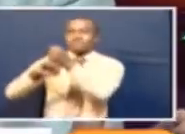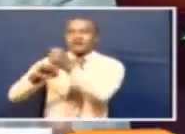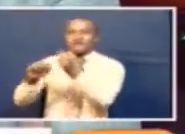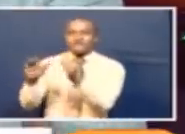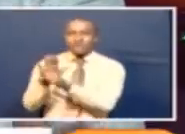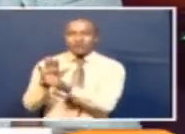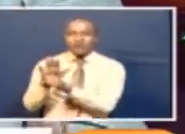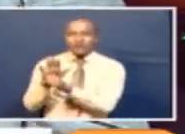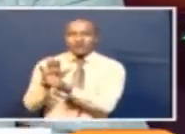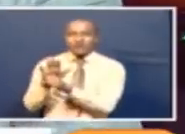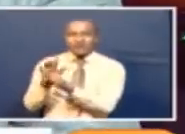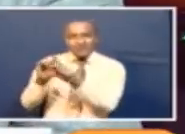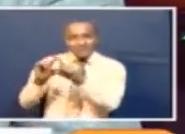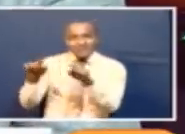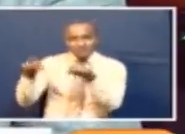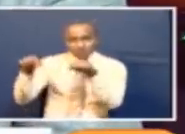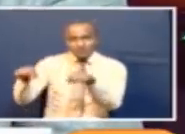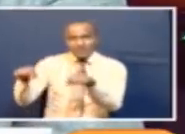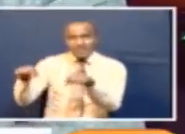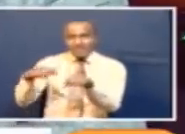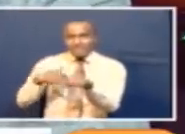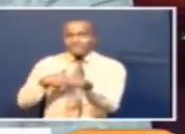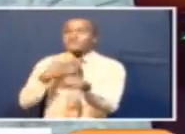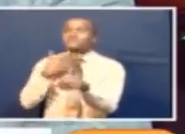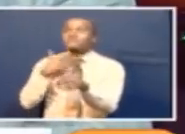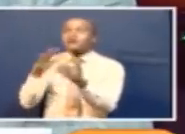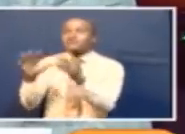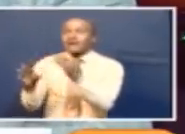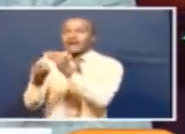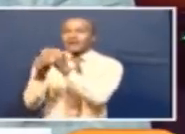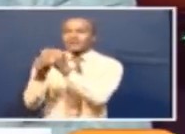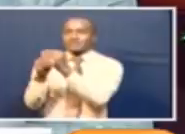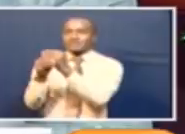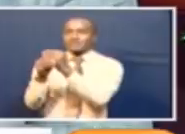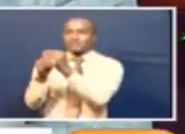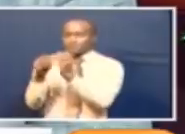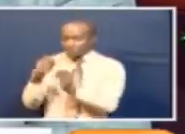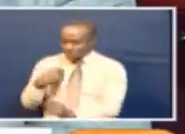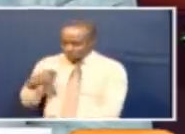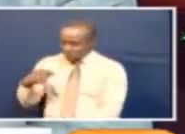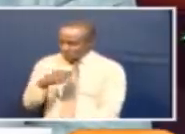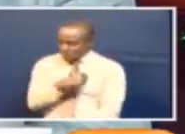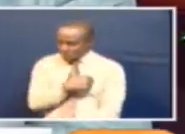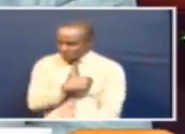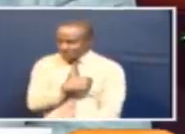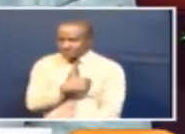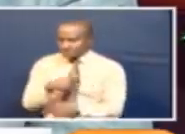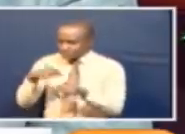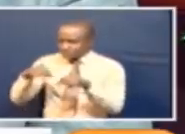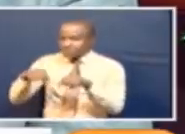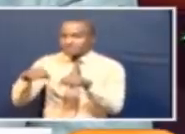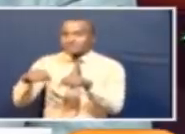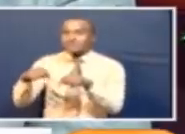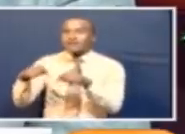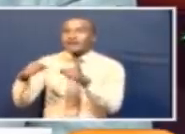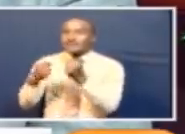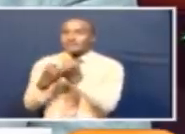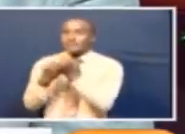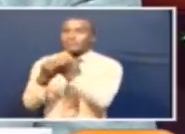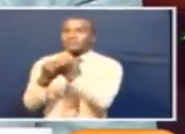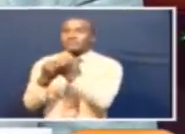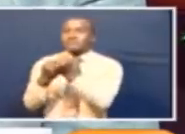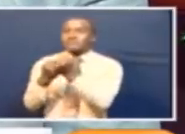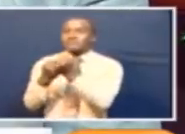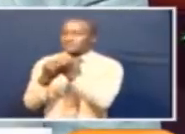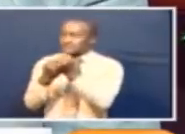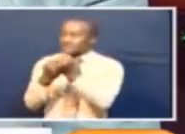do. But today I want to add a statement. We are the only ones in this bandwagon supporting a universal